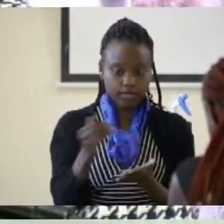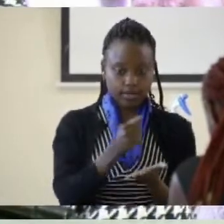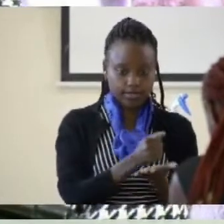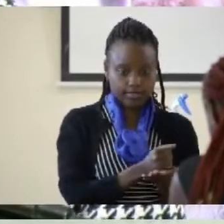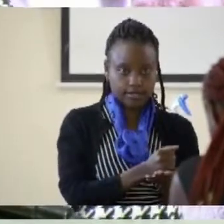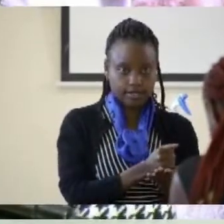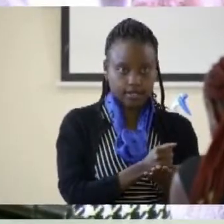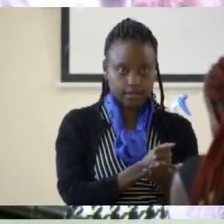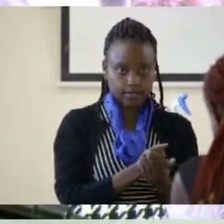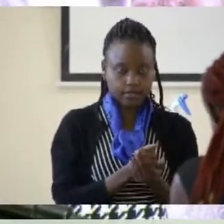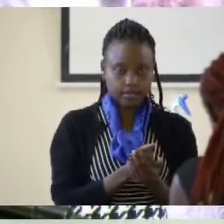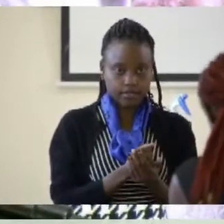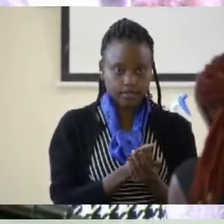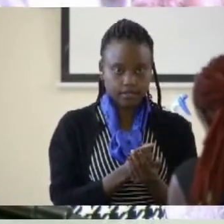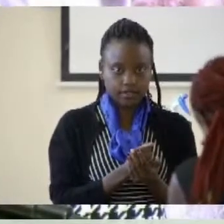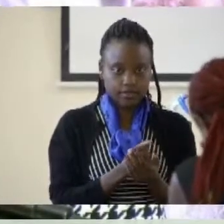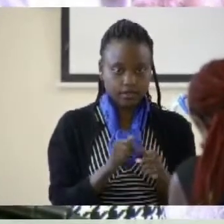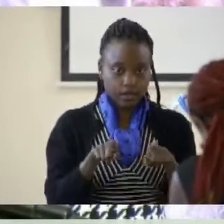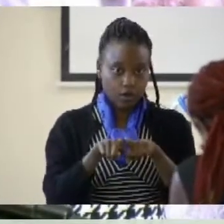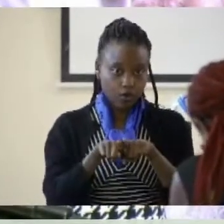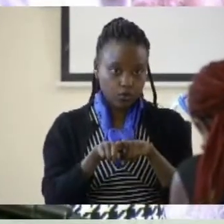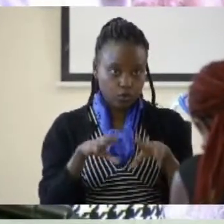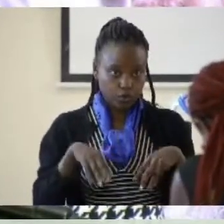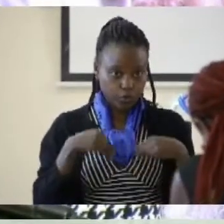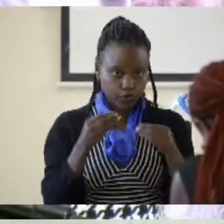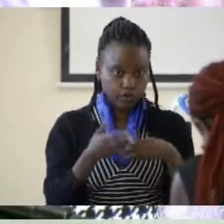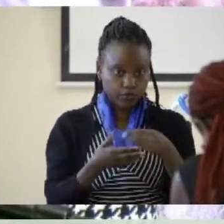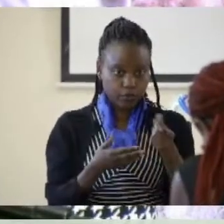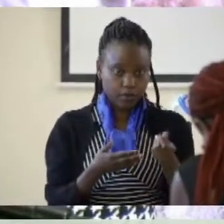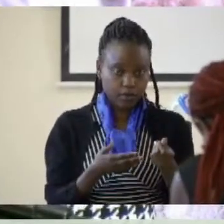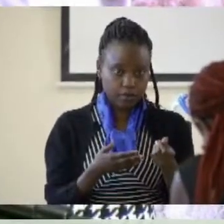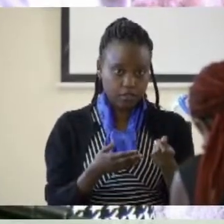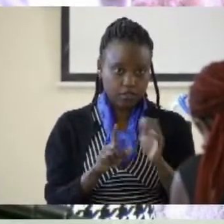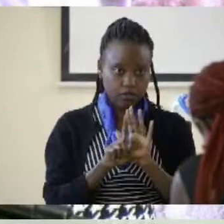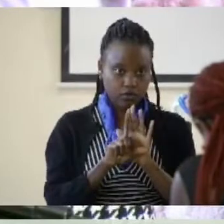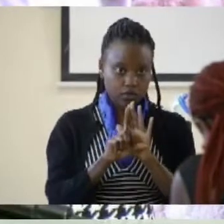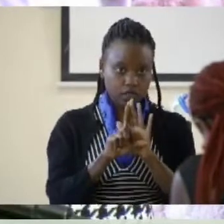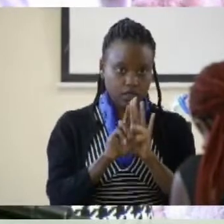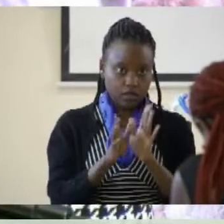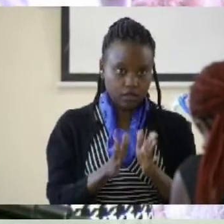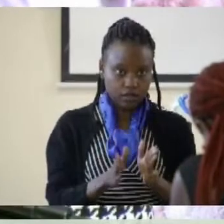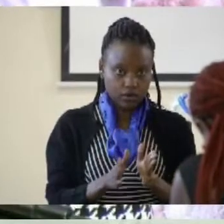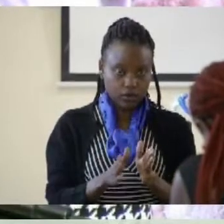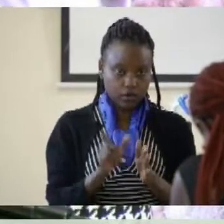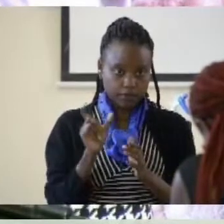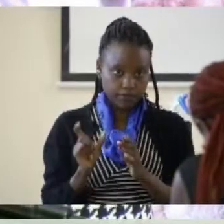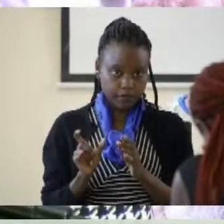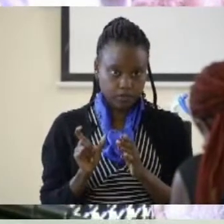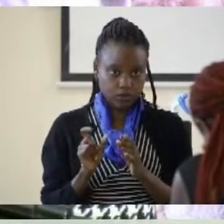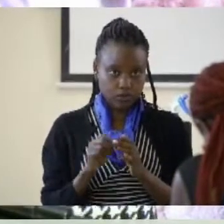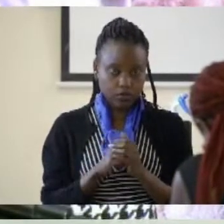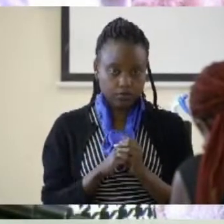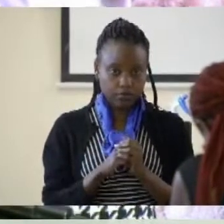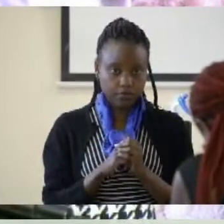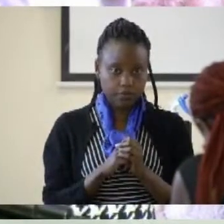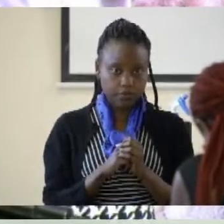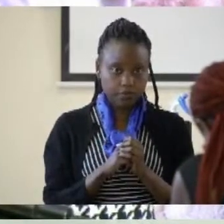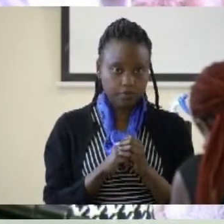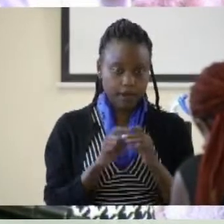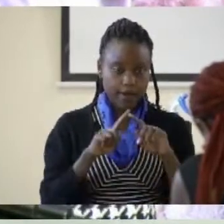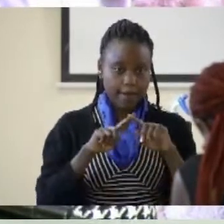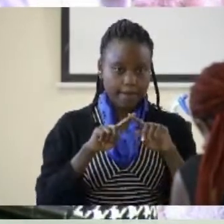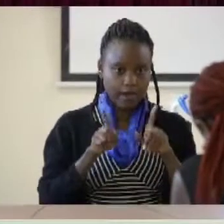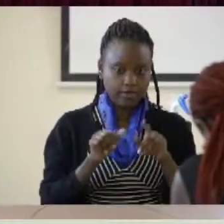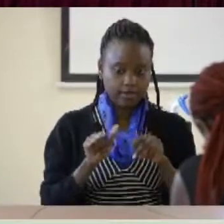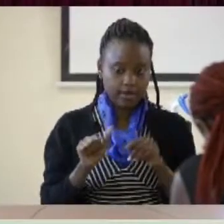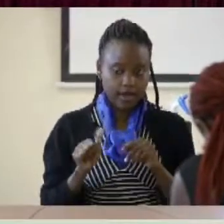And it also provides for payment for legal accredited legal providers. But the